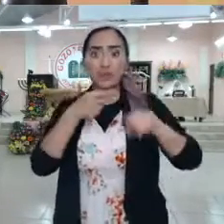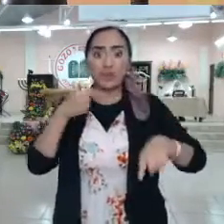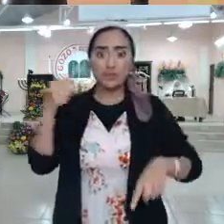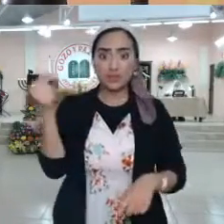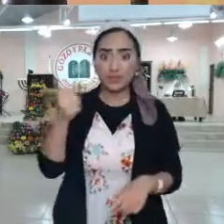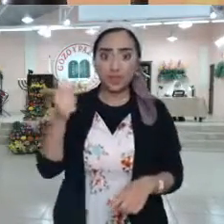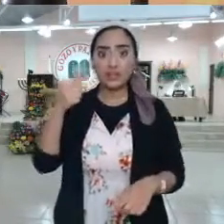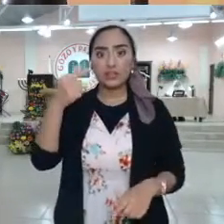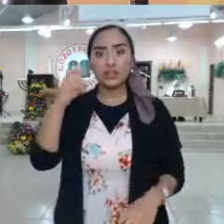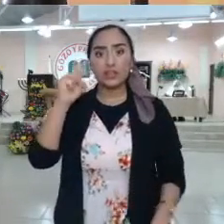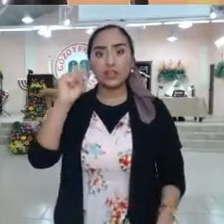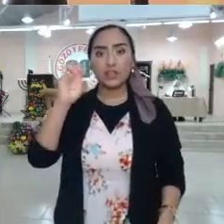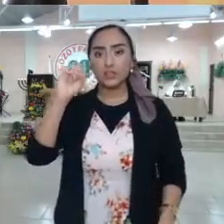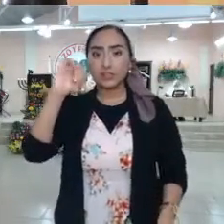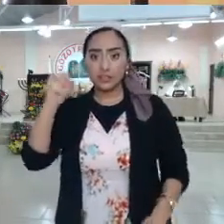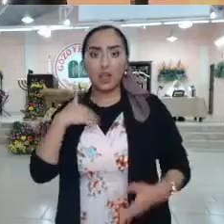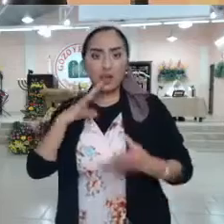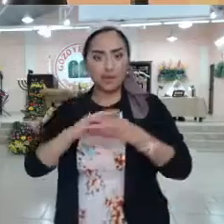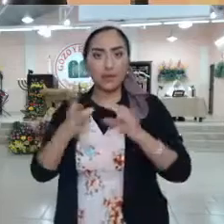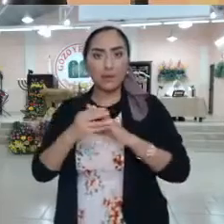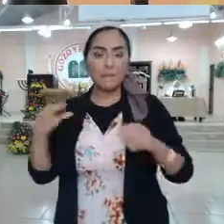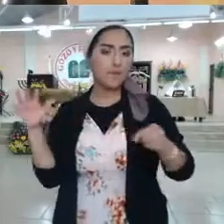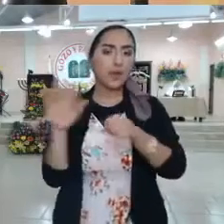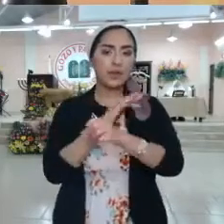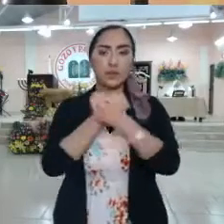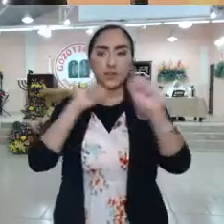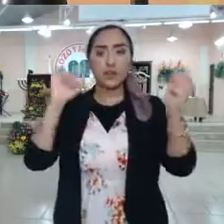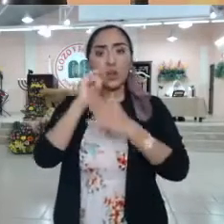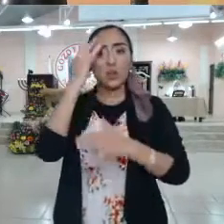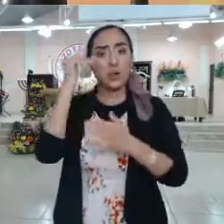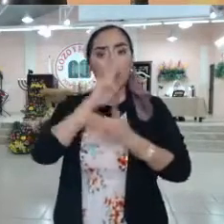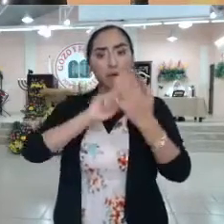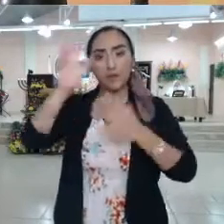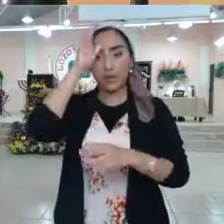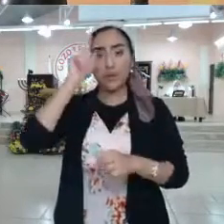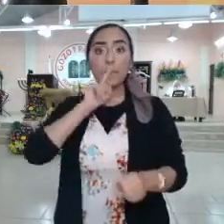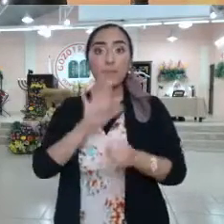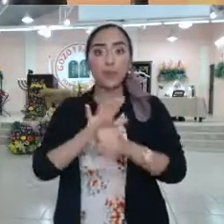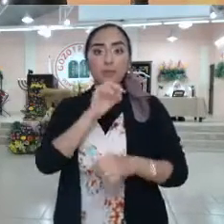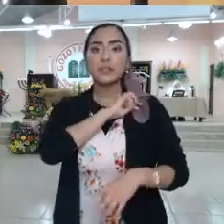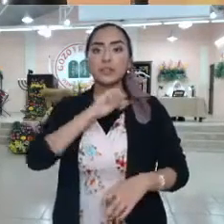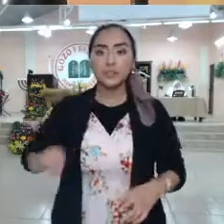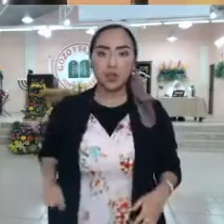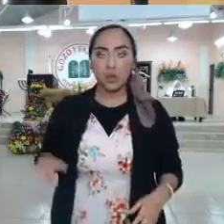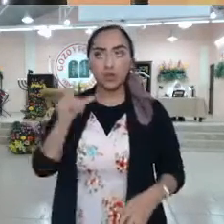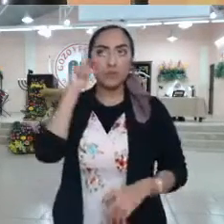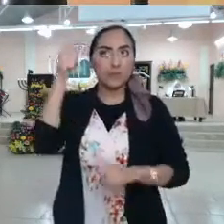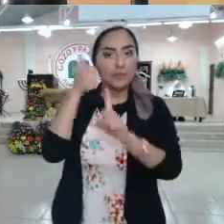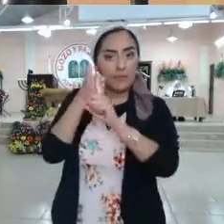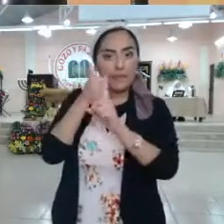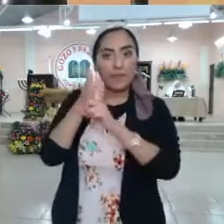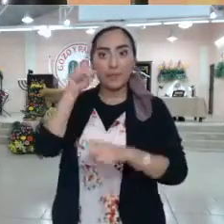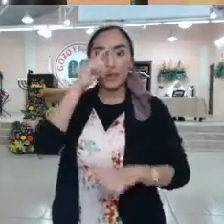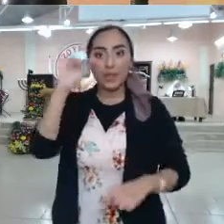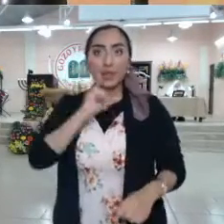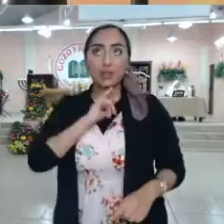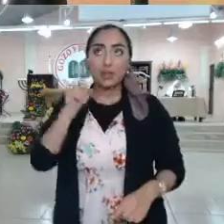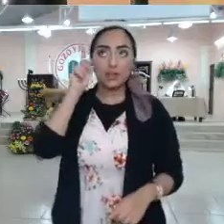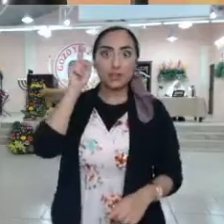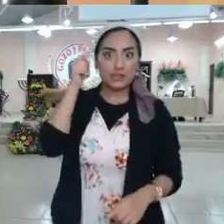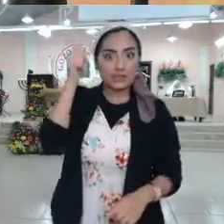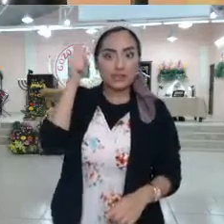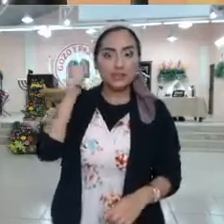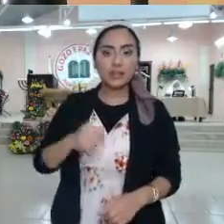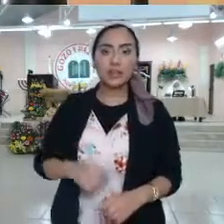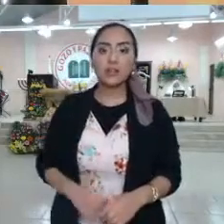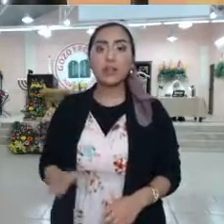prophesied in Bereshit, because the story of the total redemption is there. That's why the Eternal Father promised a Messiah. That is Him.